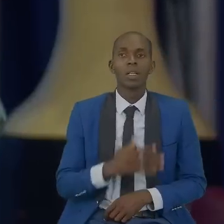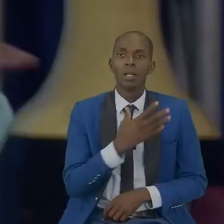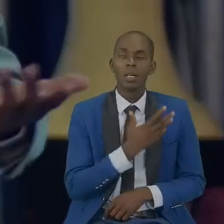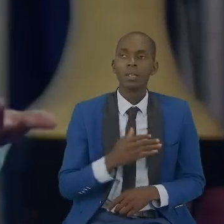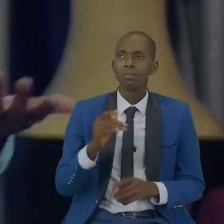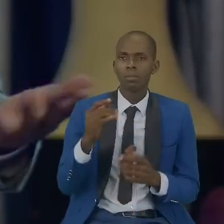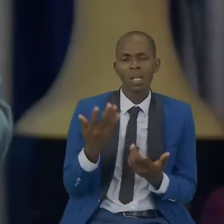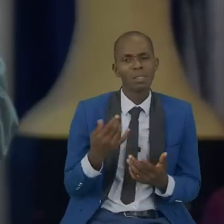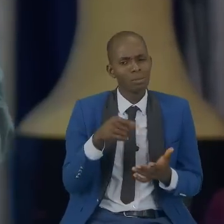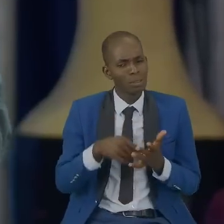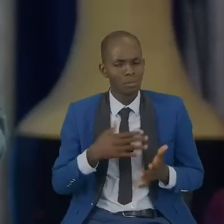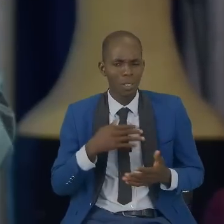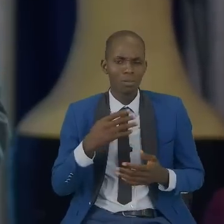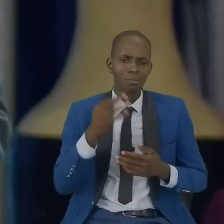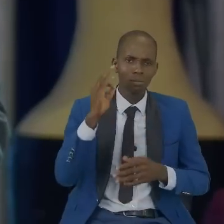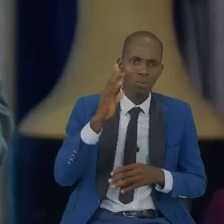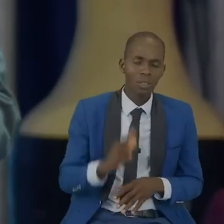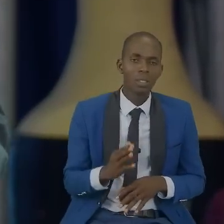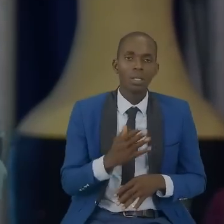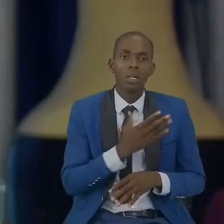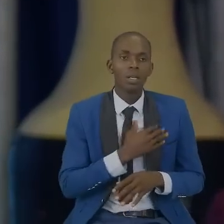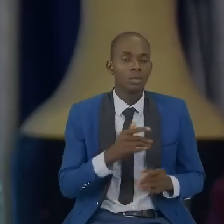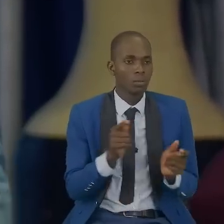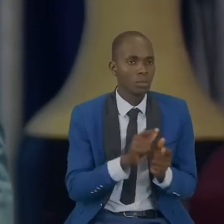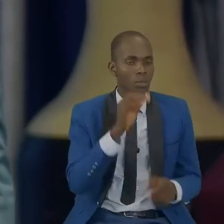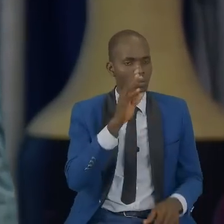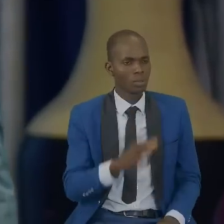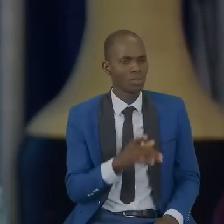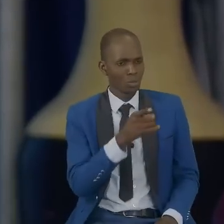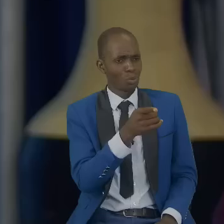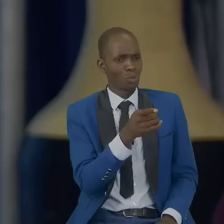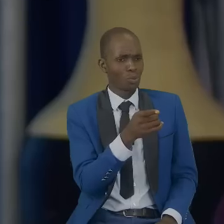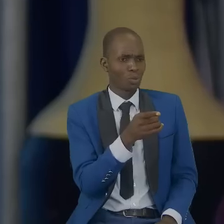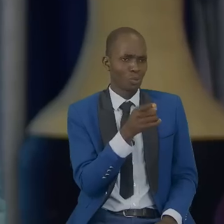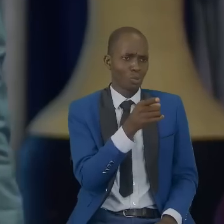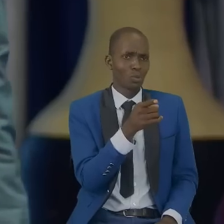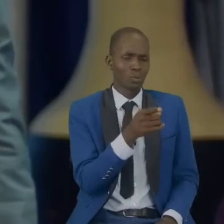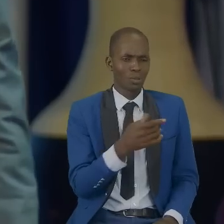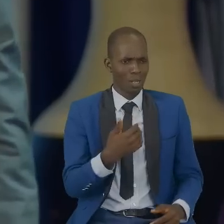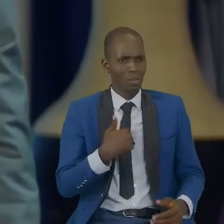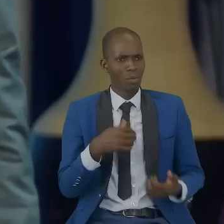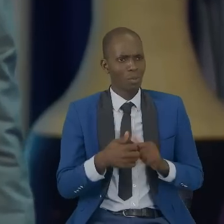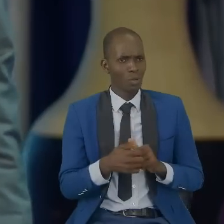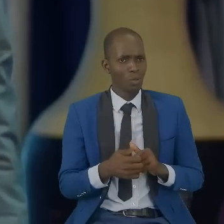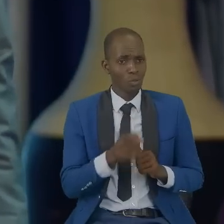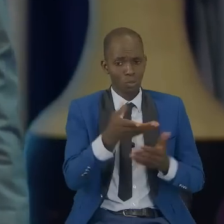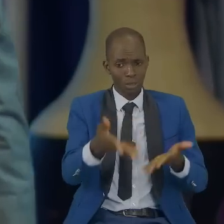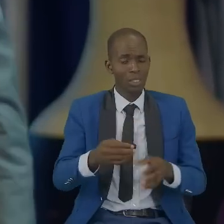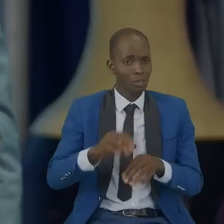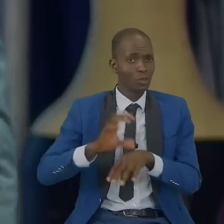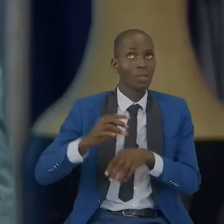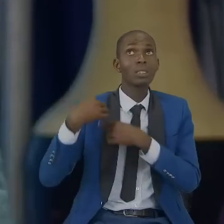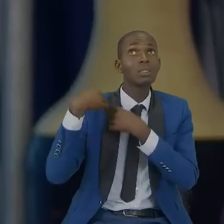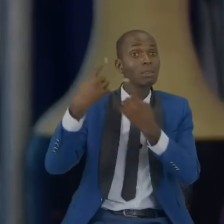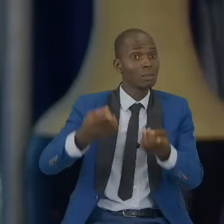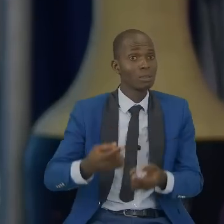problem, and the overseer told you, you of all people, all the prayers that they have prayed, blinders have opened, the